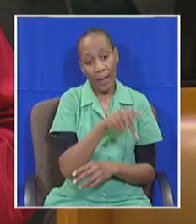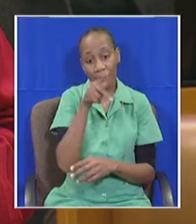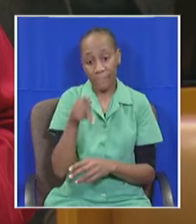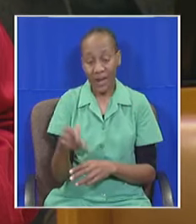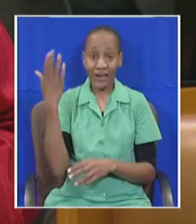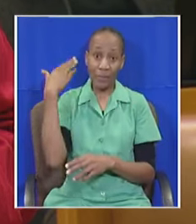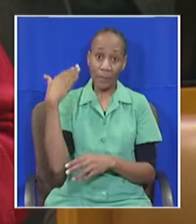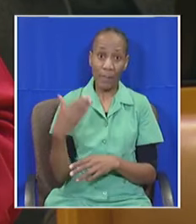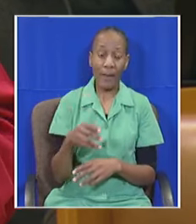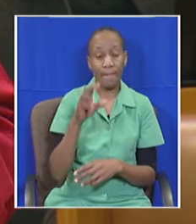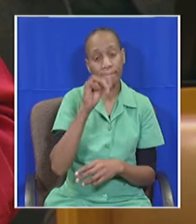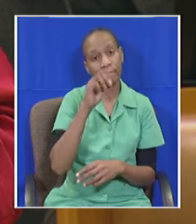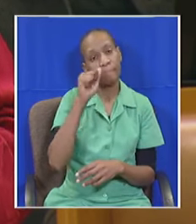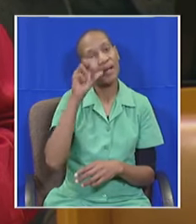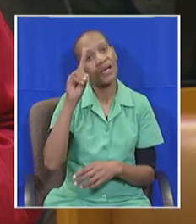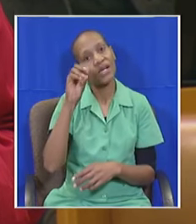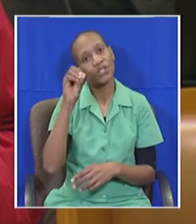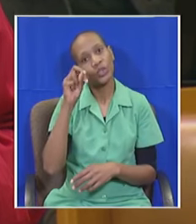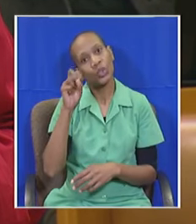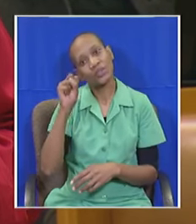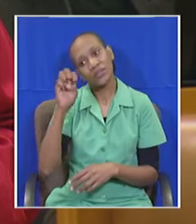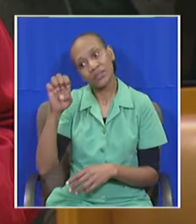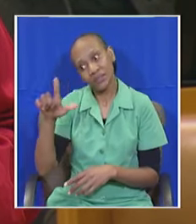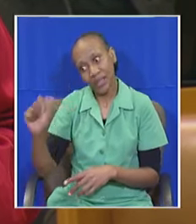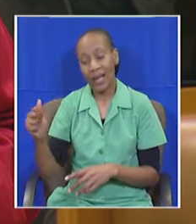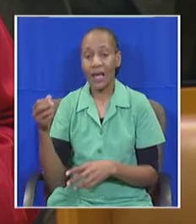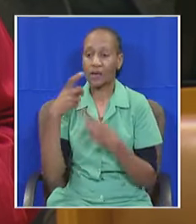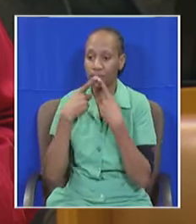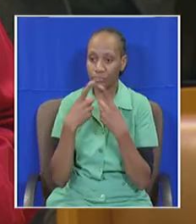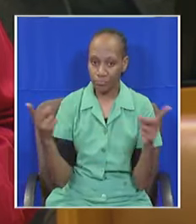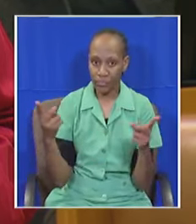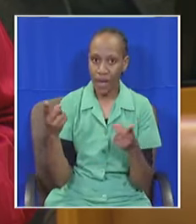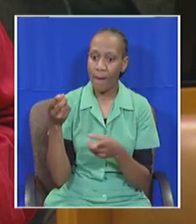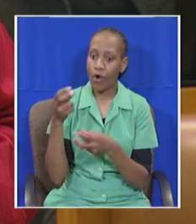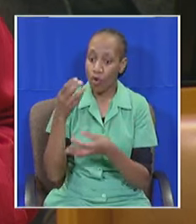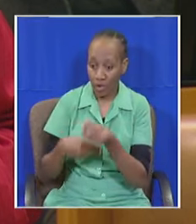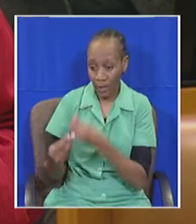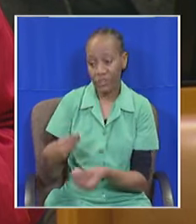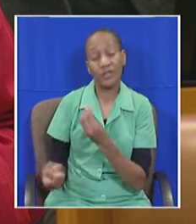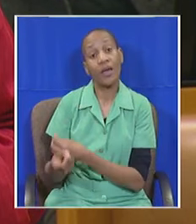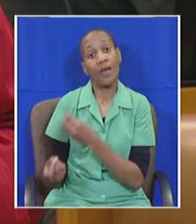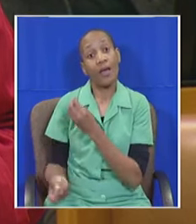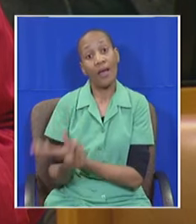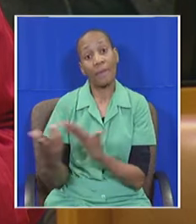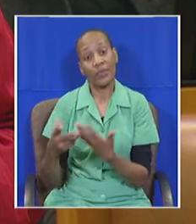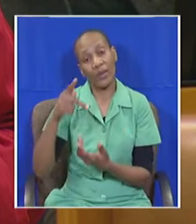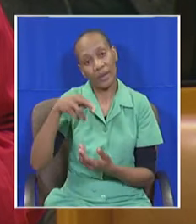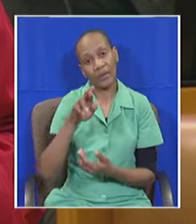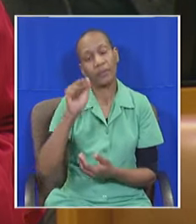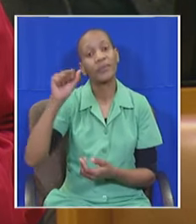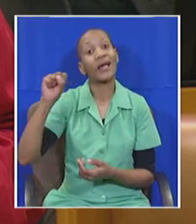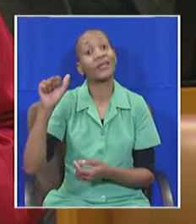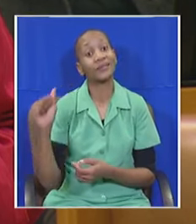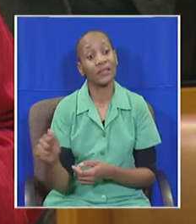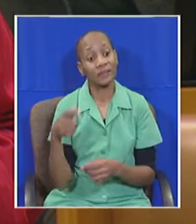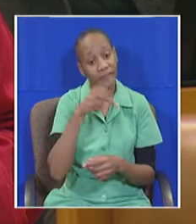Madonsela, released a report about corruption at PRASA, which was called Derailed. In that report, she recommended that Mr.